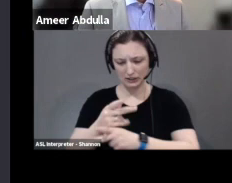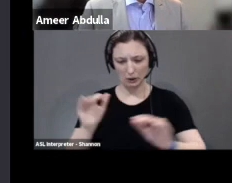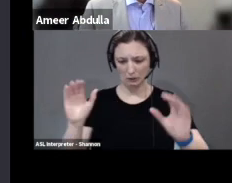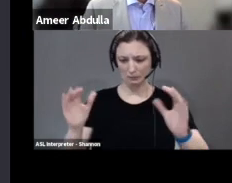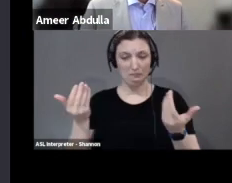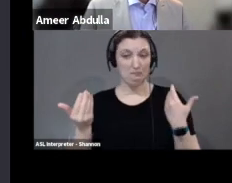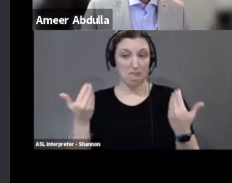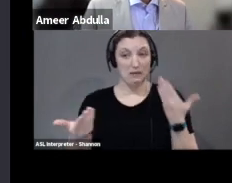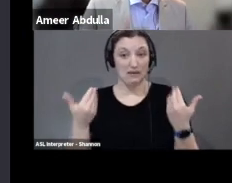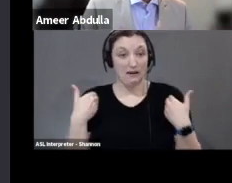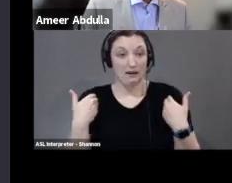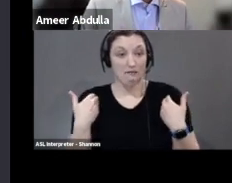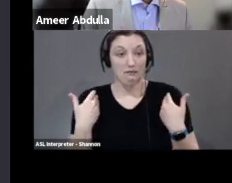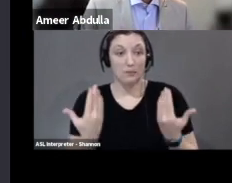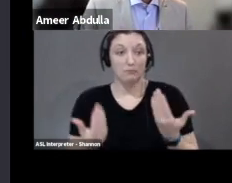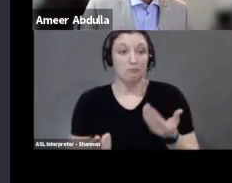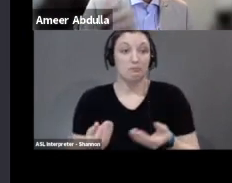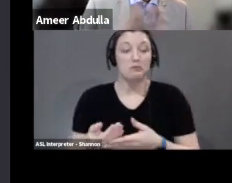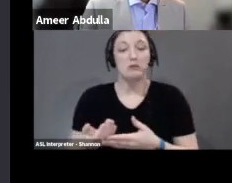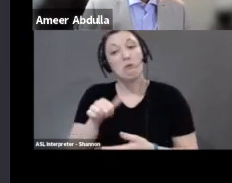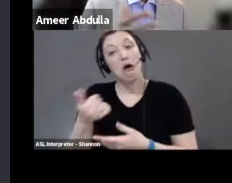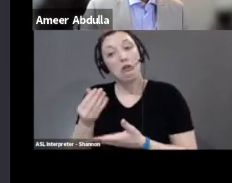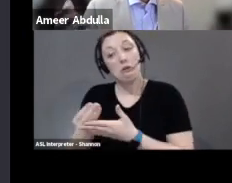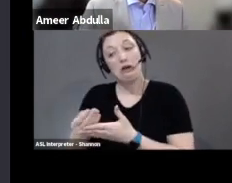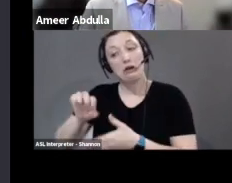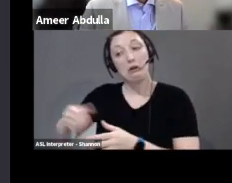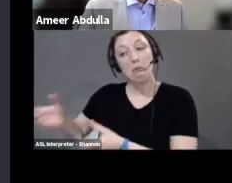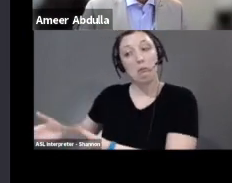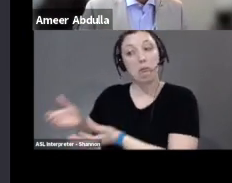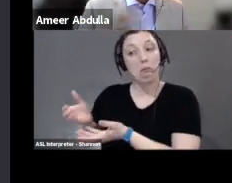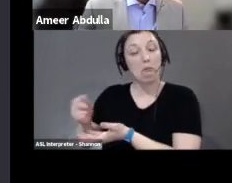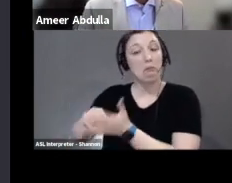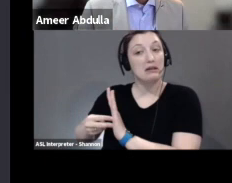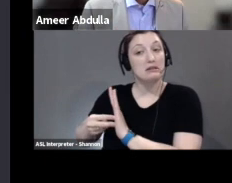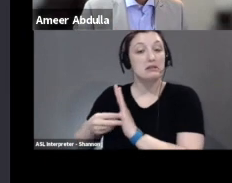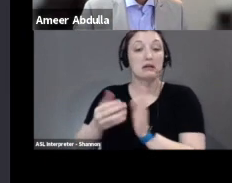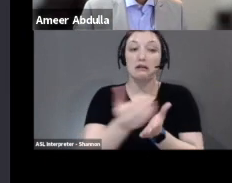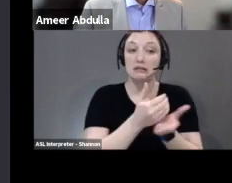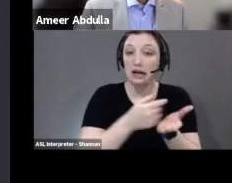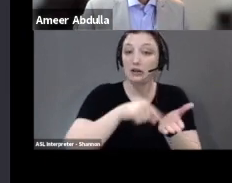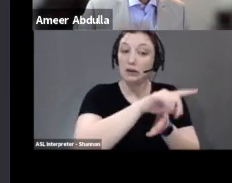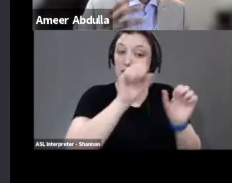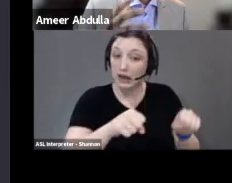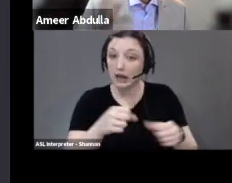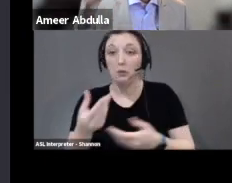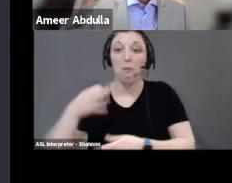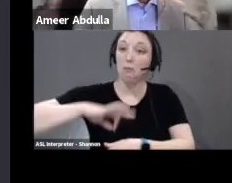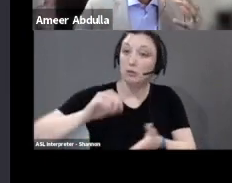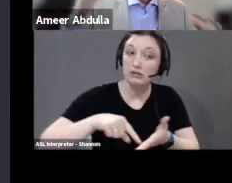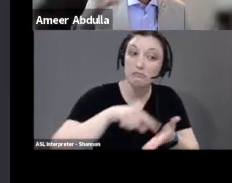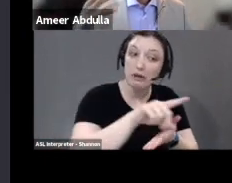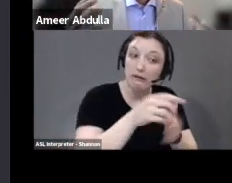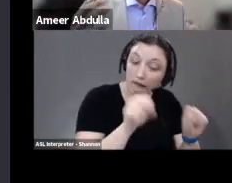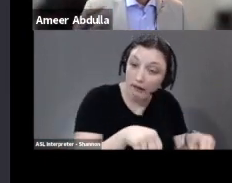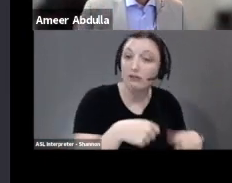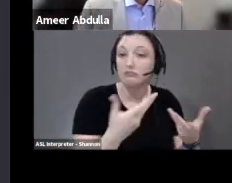exists, that we can allow a salary or a raise or a bonus to be paid. So those are things to keep in mind as you're